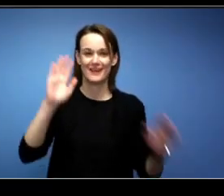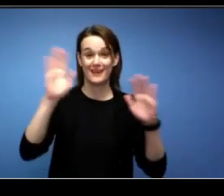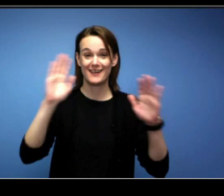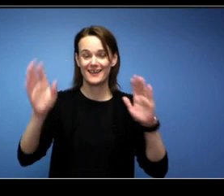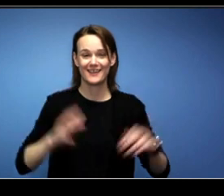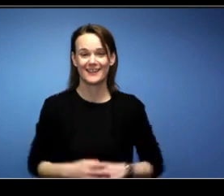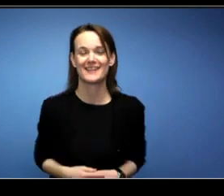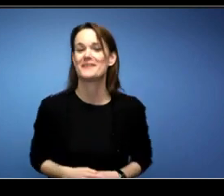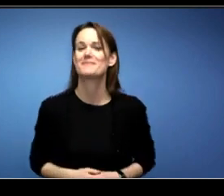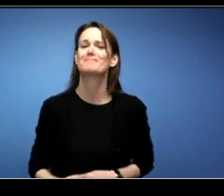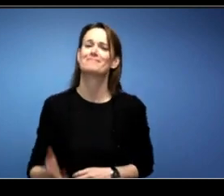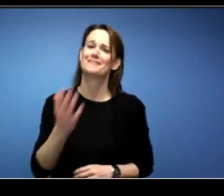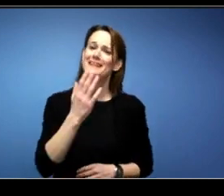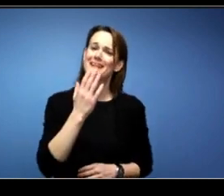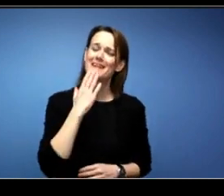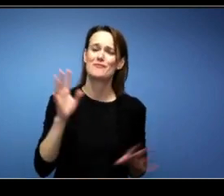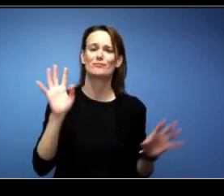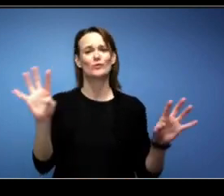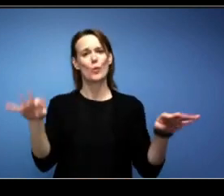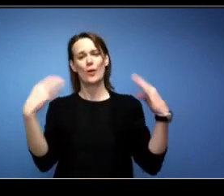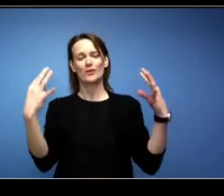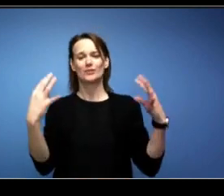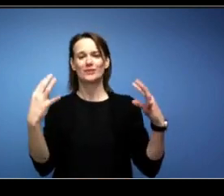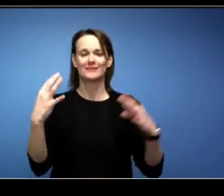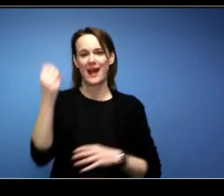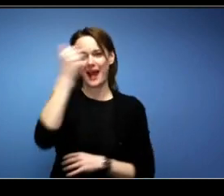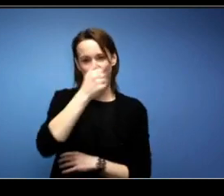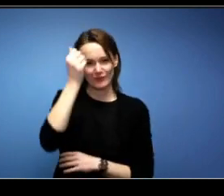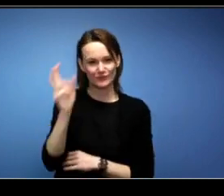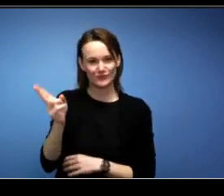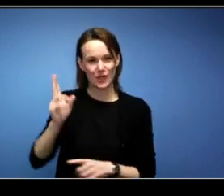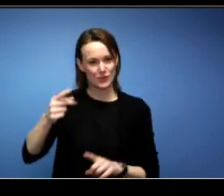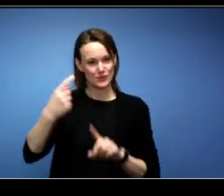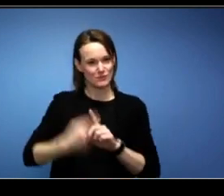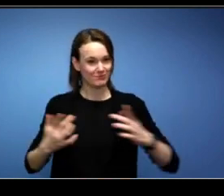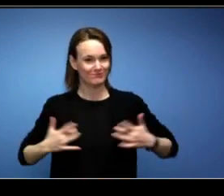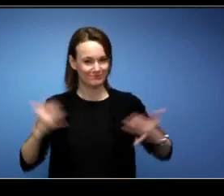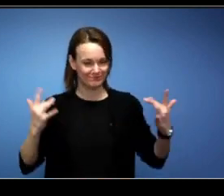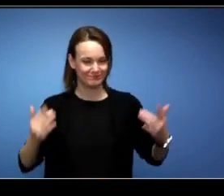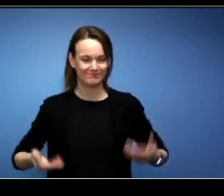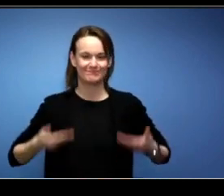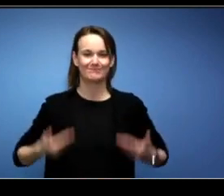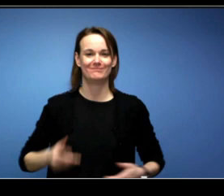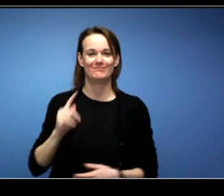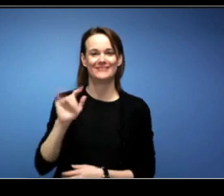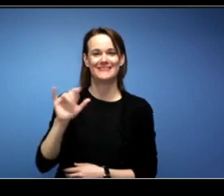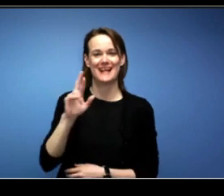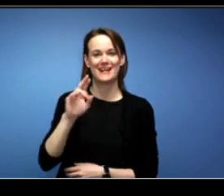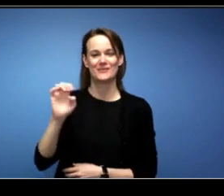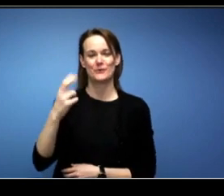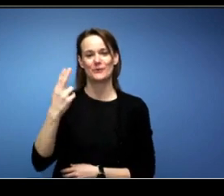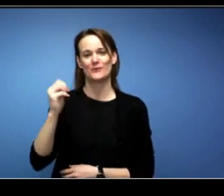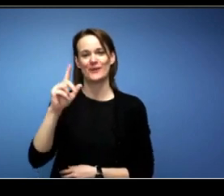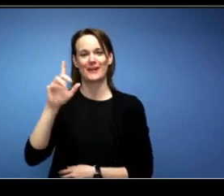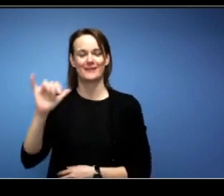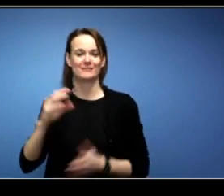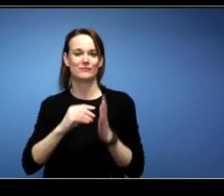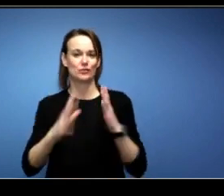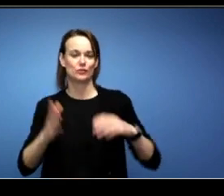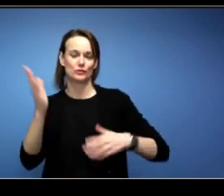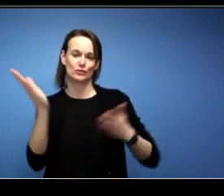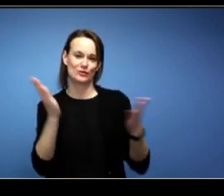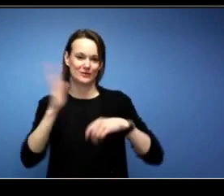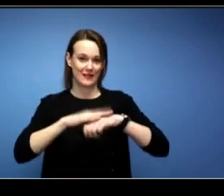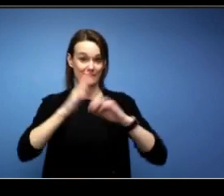Hello, everybody, and thank you so much for attending the African Heritage Month event we have for you today. My name is Tyree Haley. I'm the Student